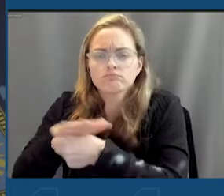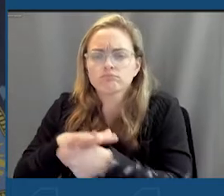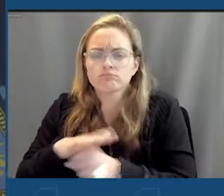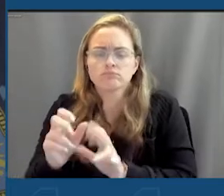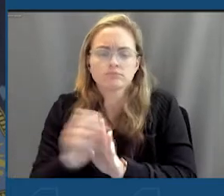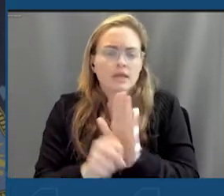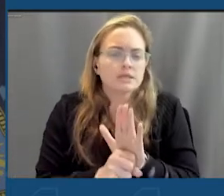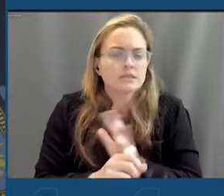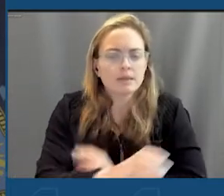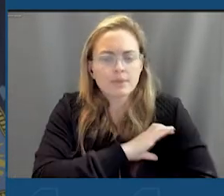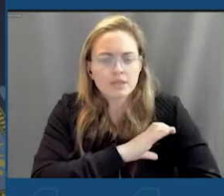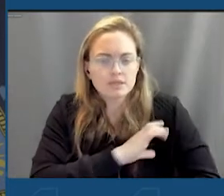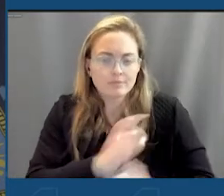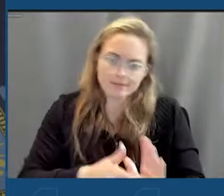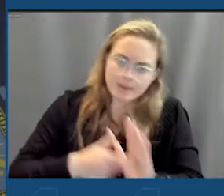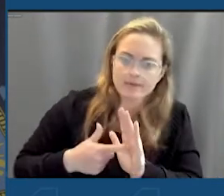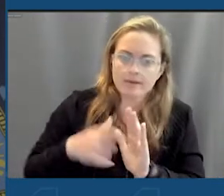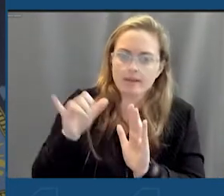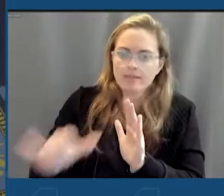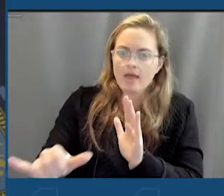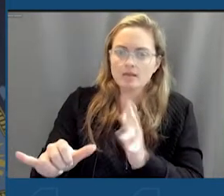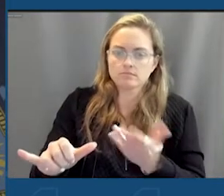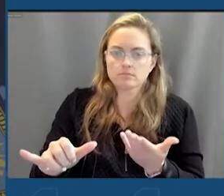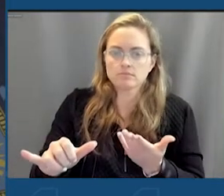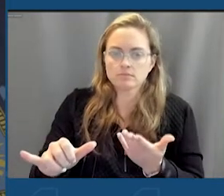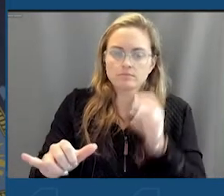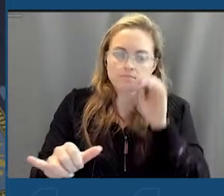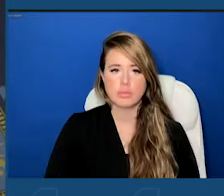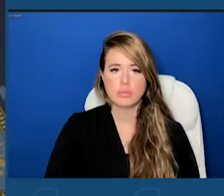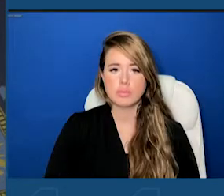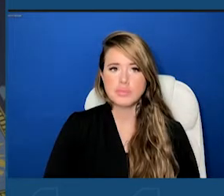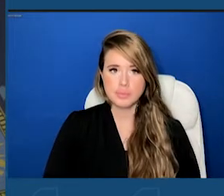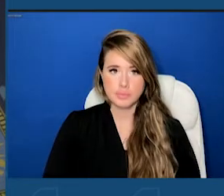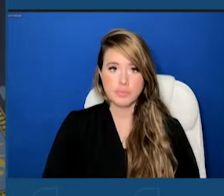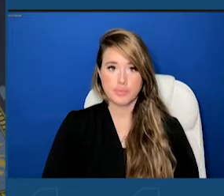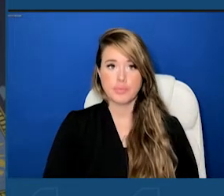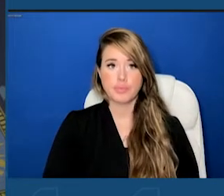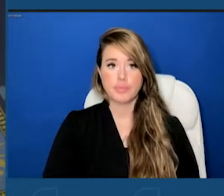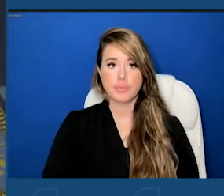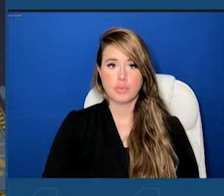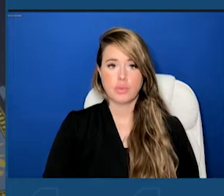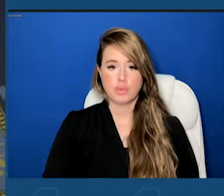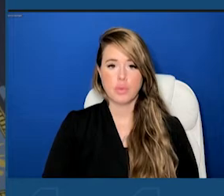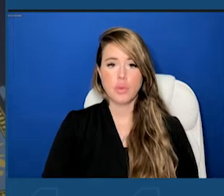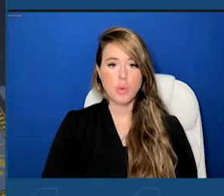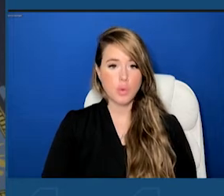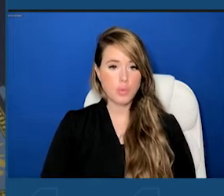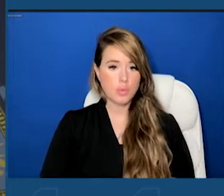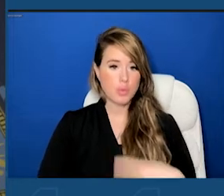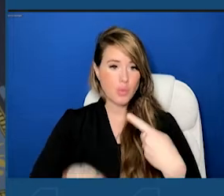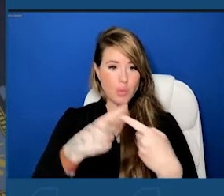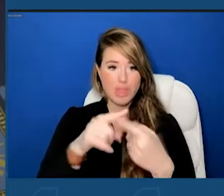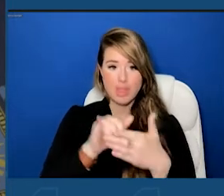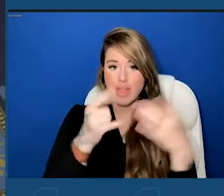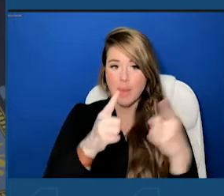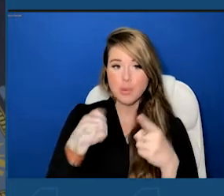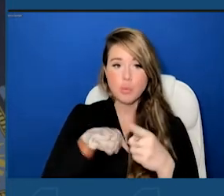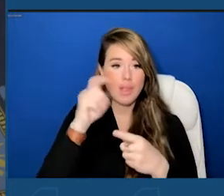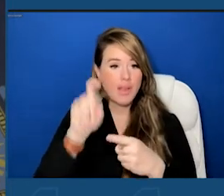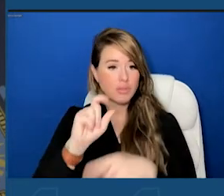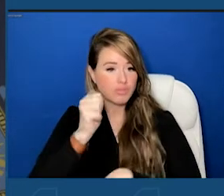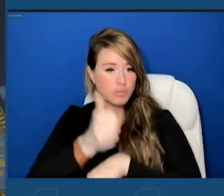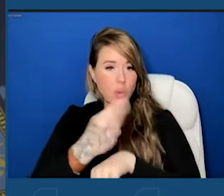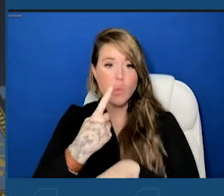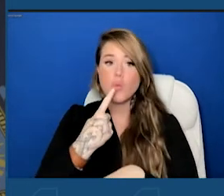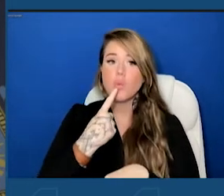by mandating it? That when these circumstances arise, you must seek a red flag order. We have to continue educating our